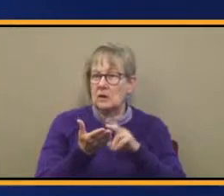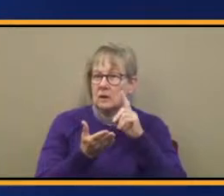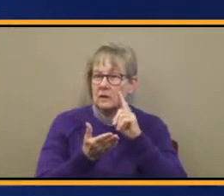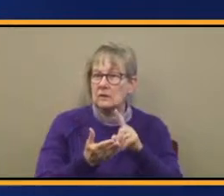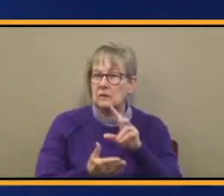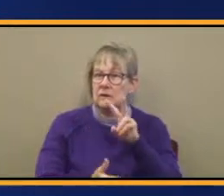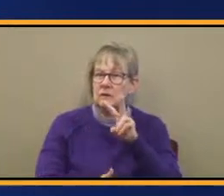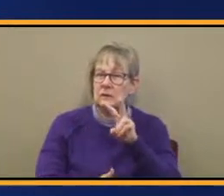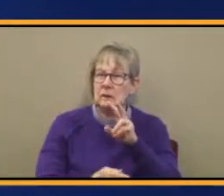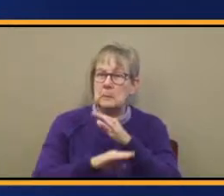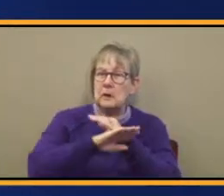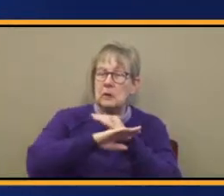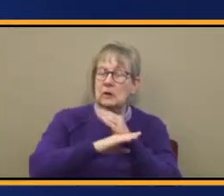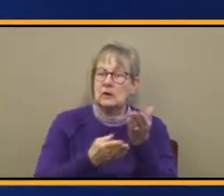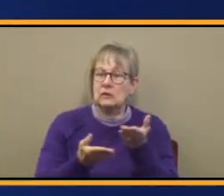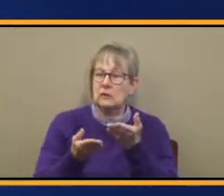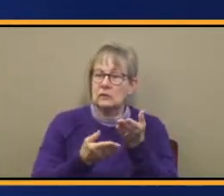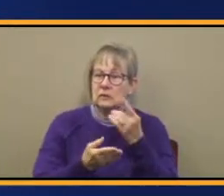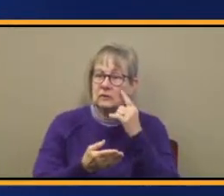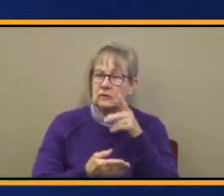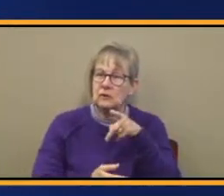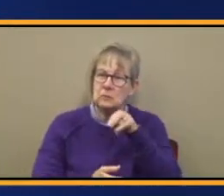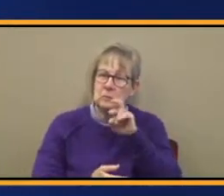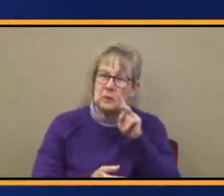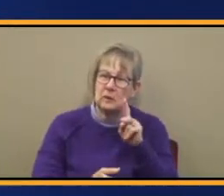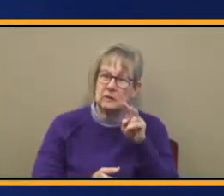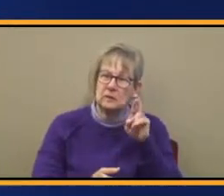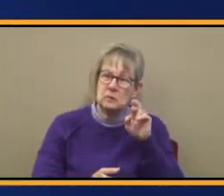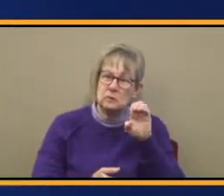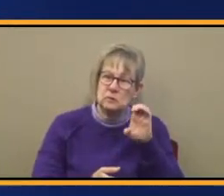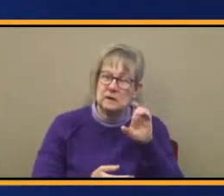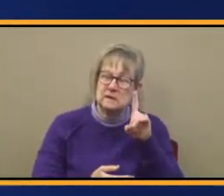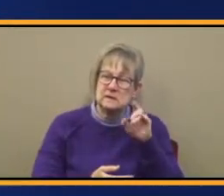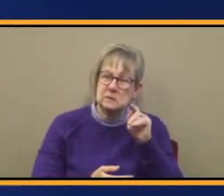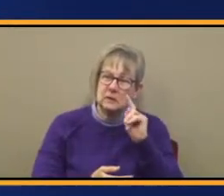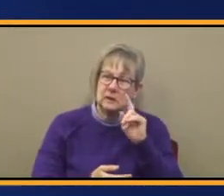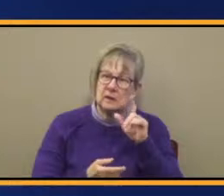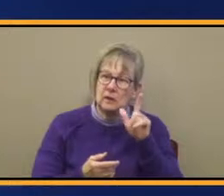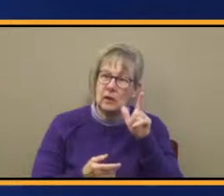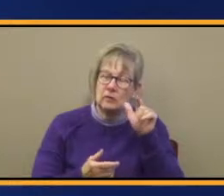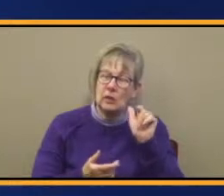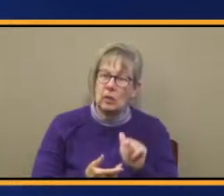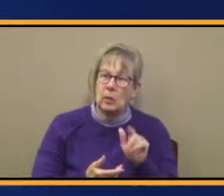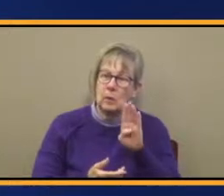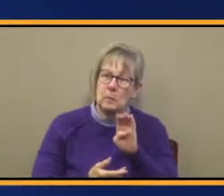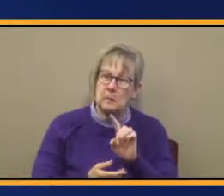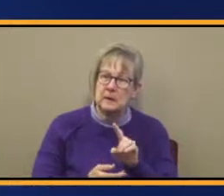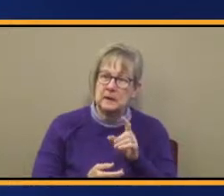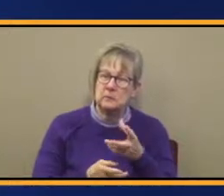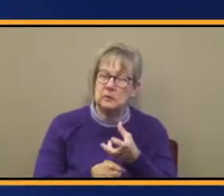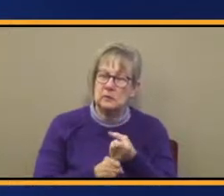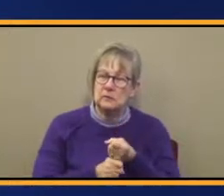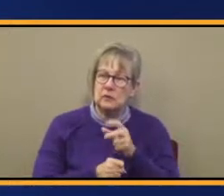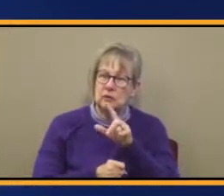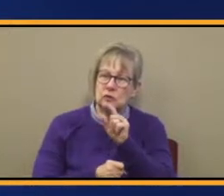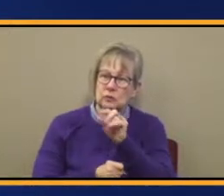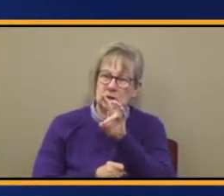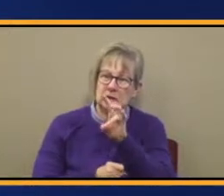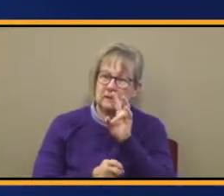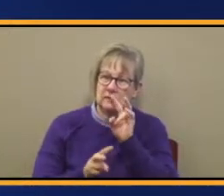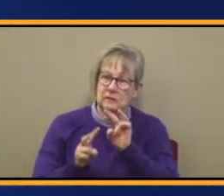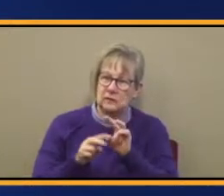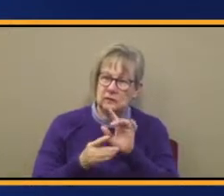barricade services for the Parks and Recreation Department. This is a low bid procurement. There were 27 views